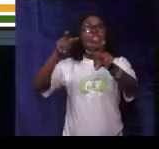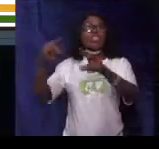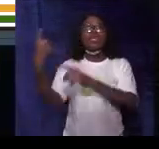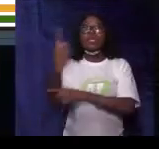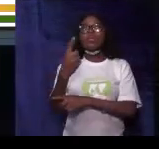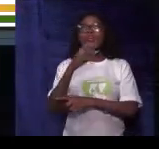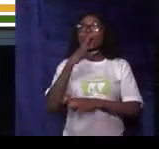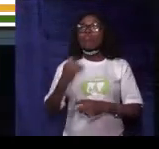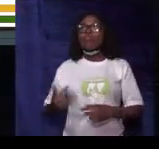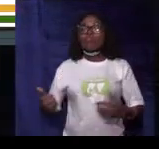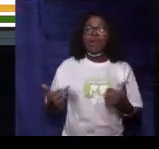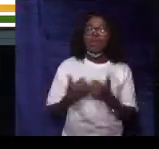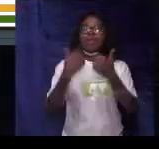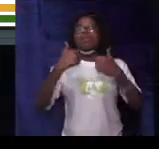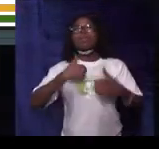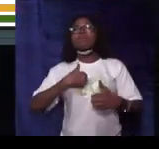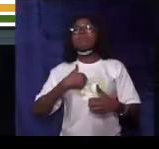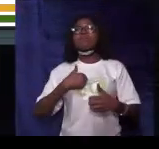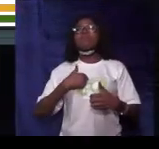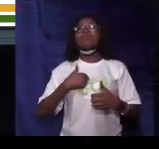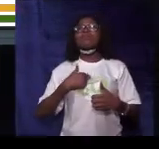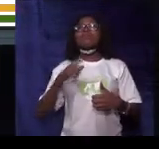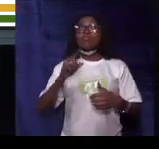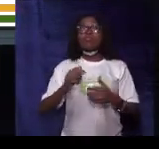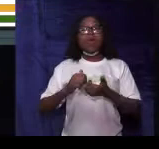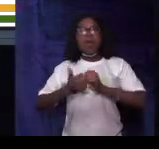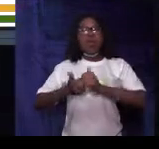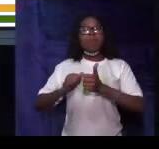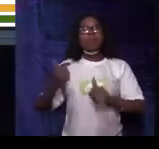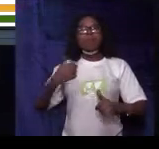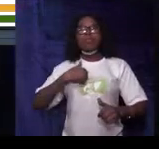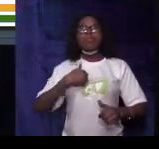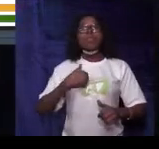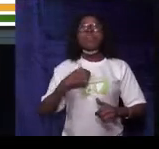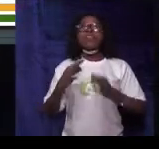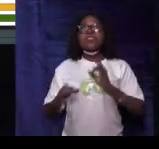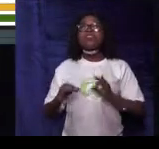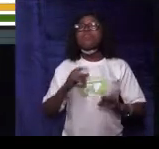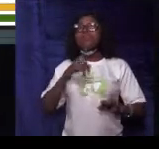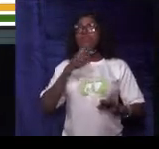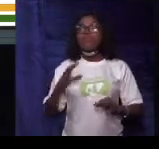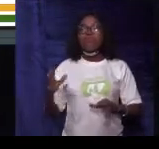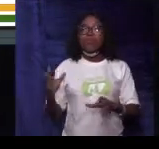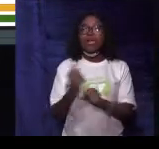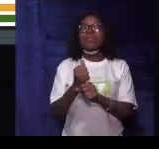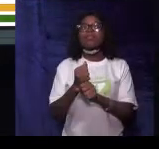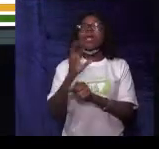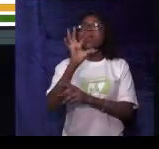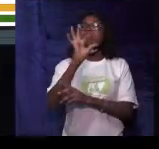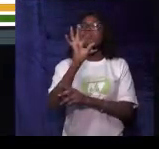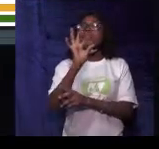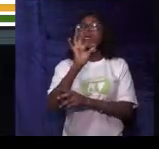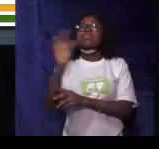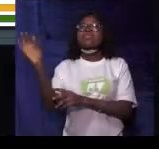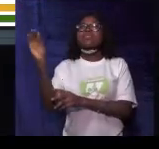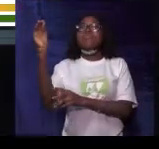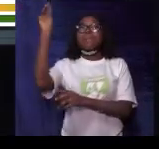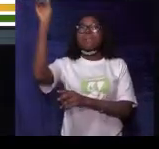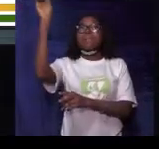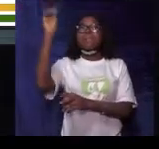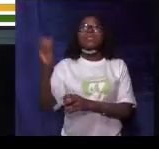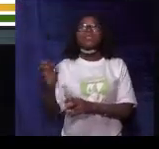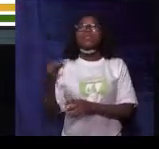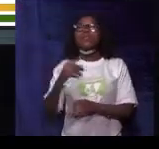watching alone, you are competing with me. Yes, you can win if you scored 90% of